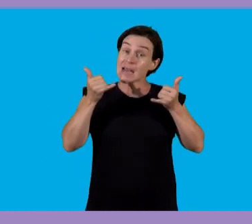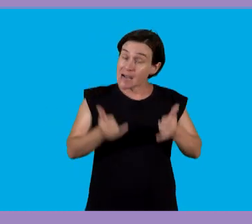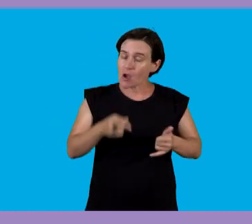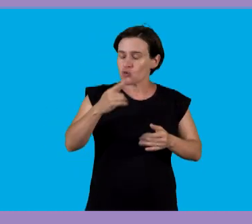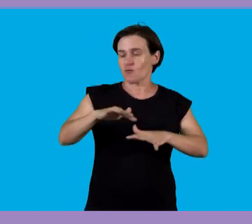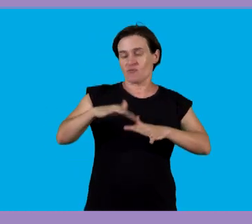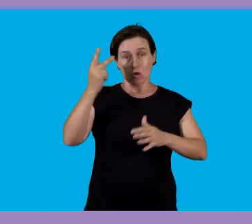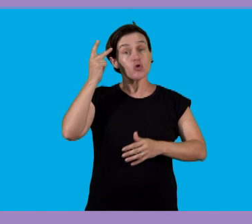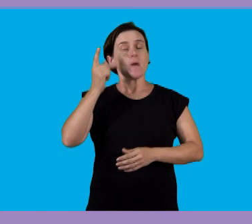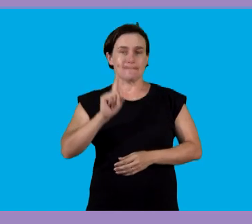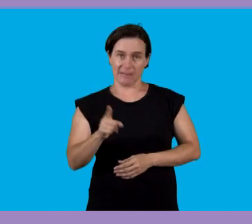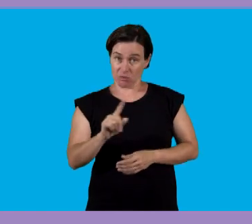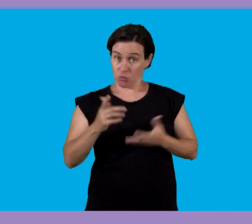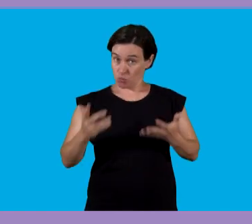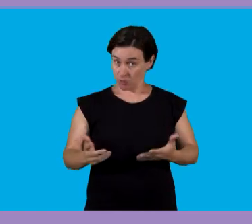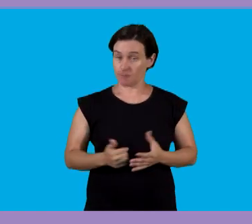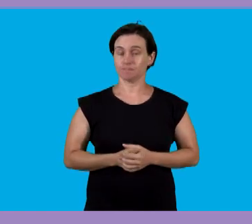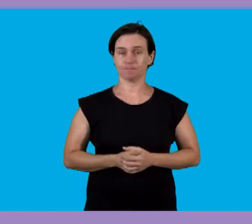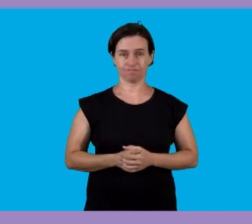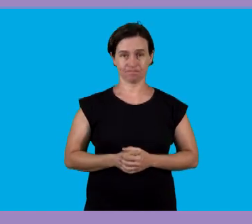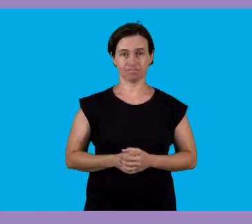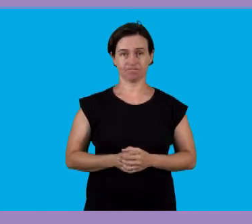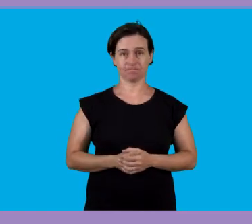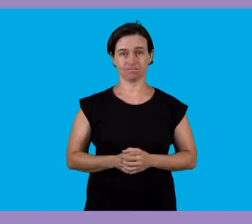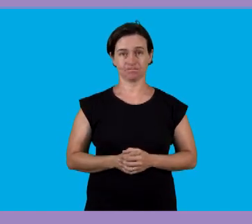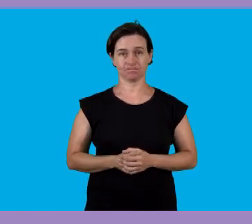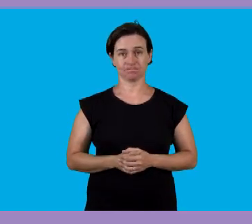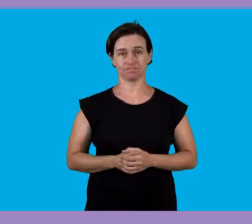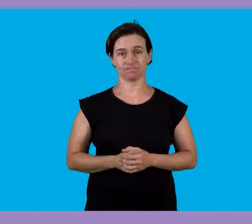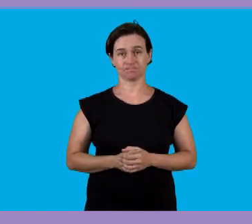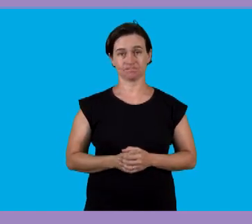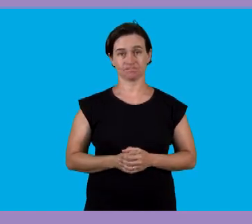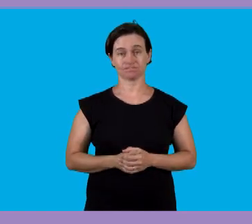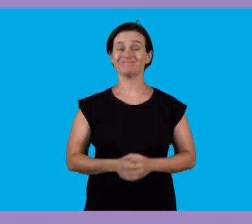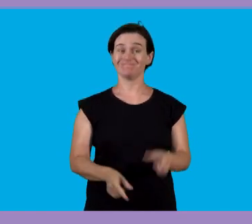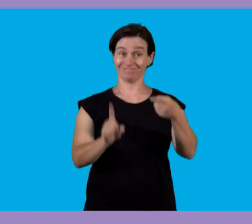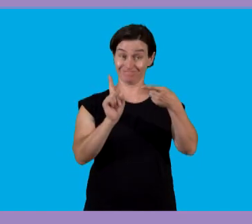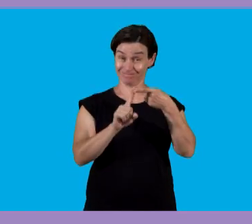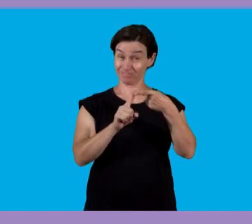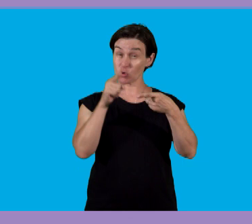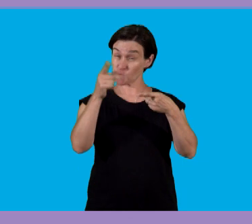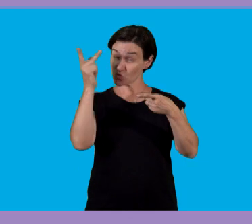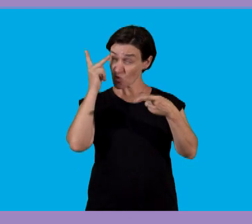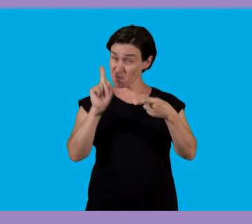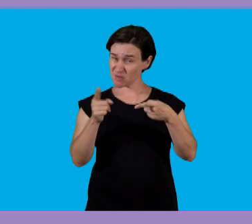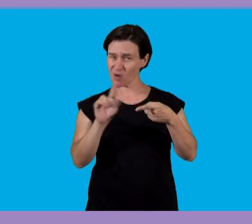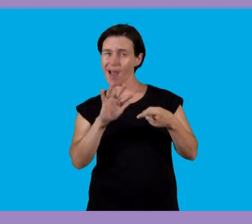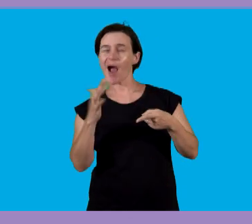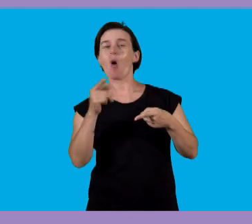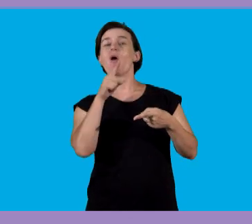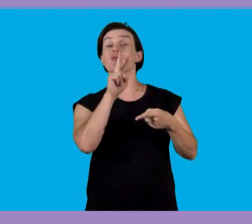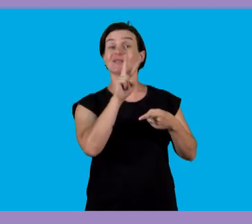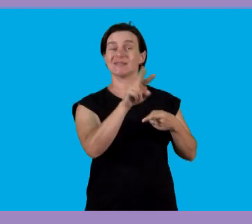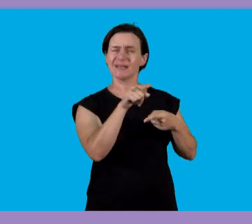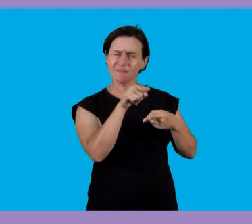must have, or the pre-knowledge that we should have for this lesson. So you must know how